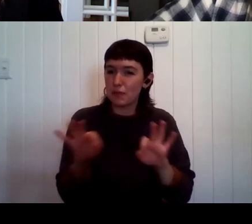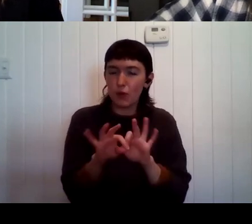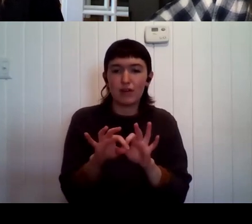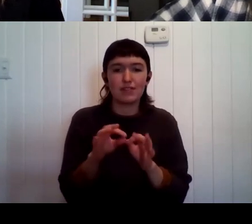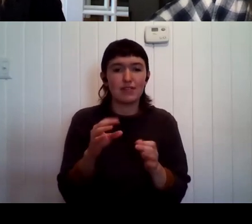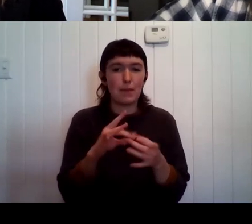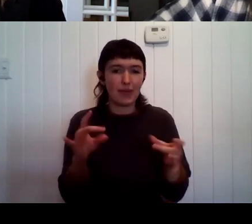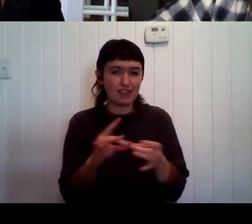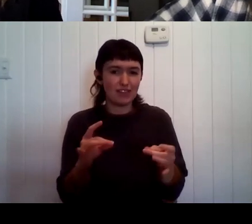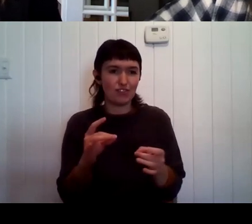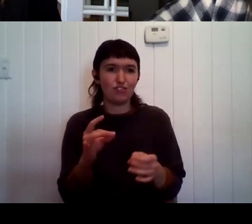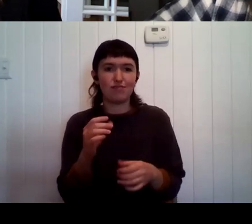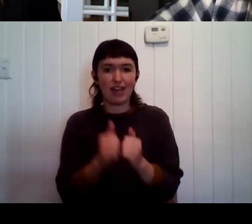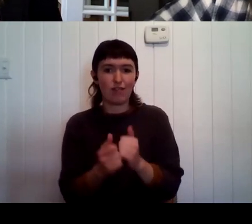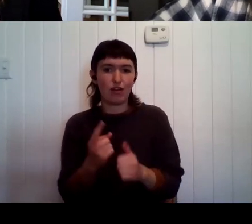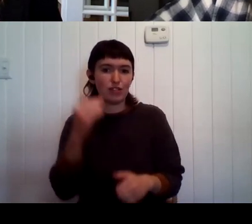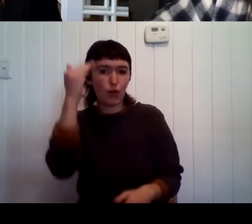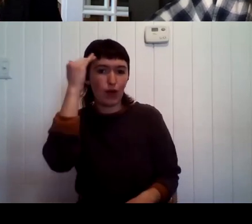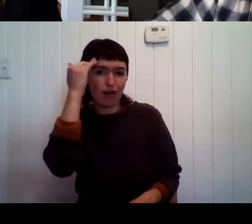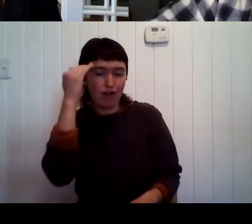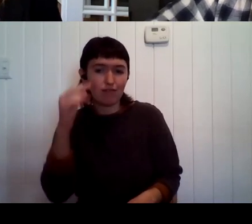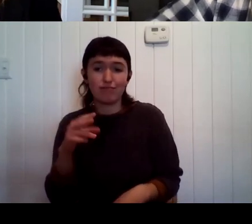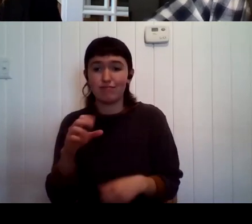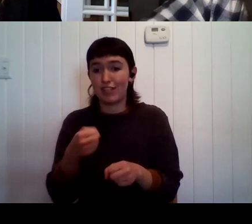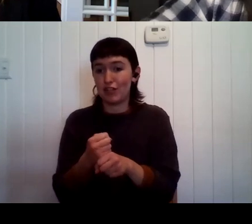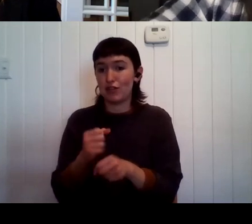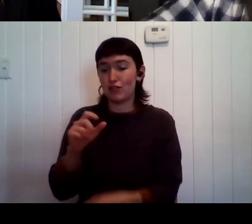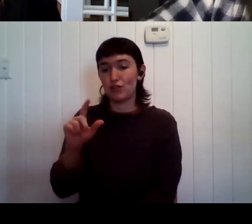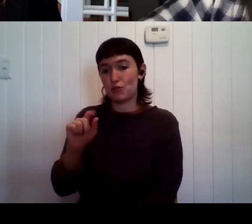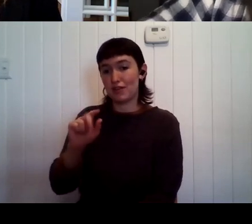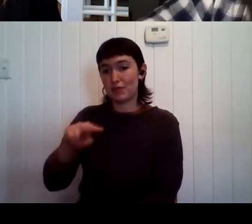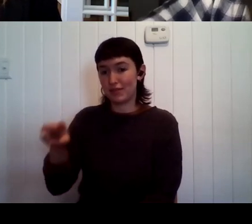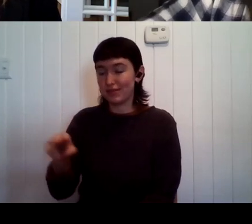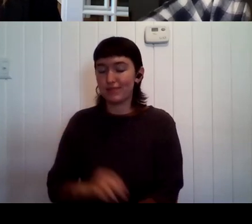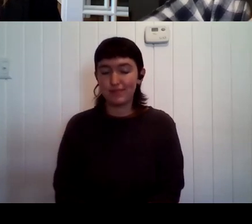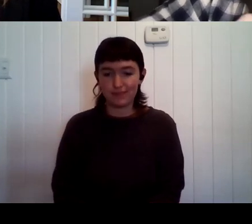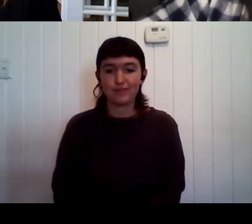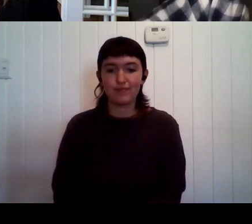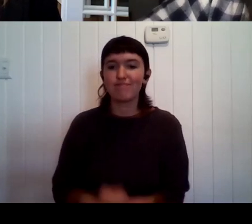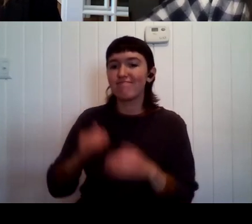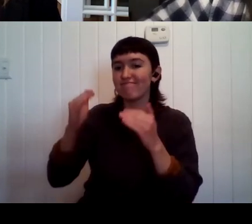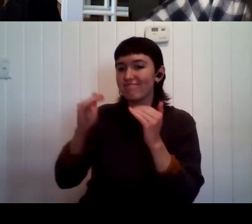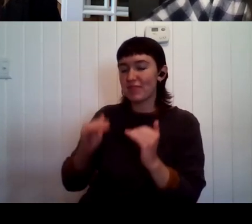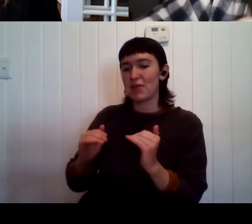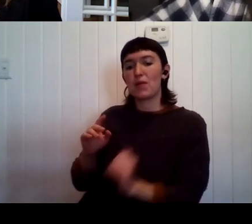of in 2022. Awesome, thanks. Our next question is from Yosef. Will climate